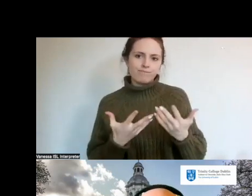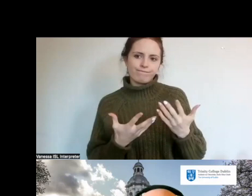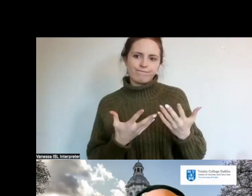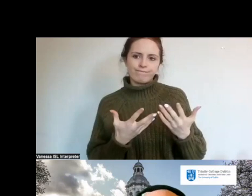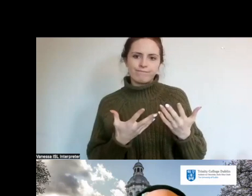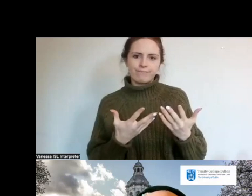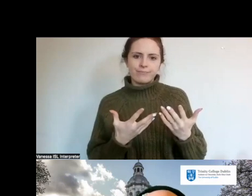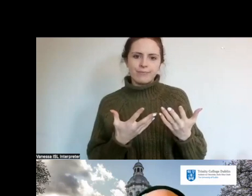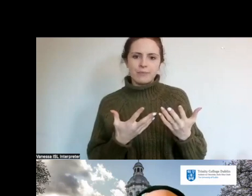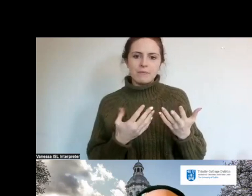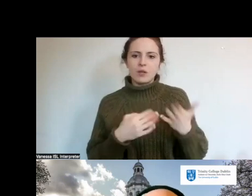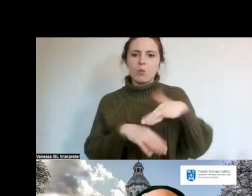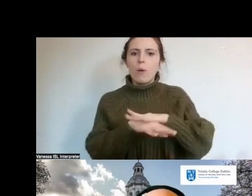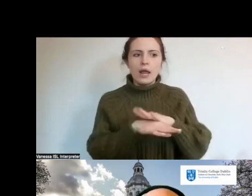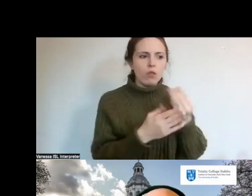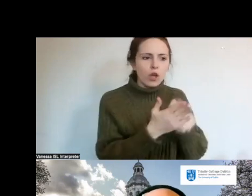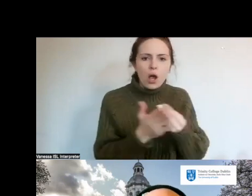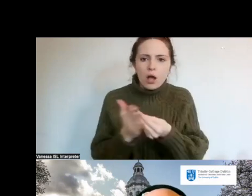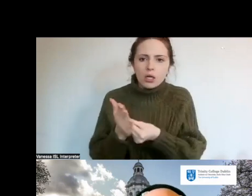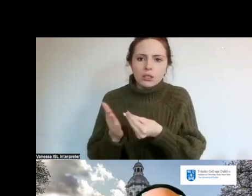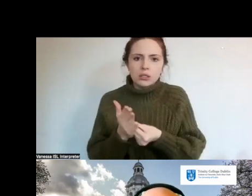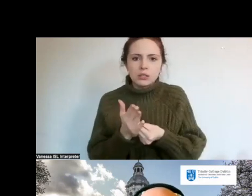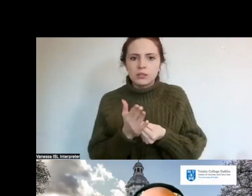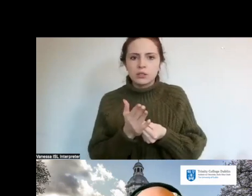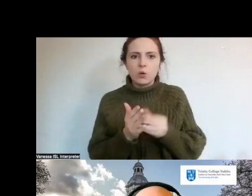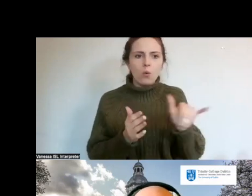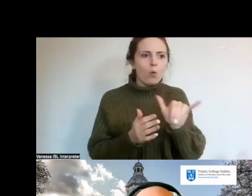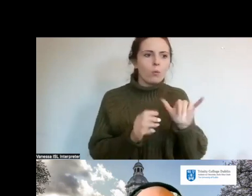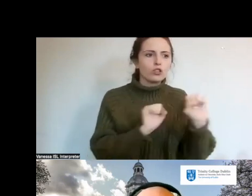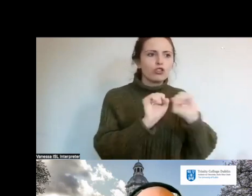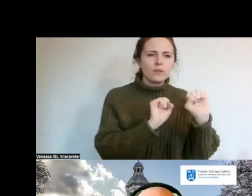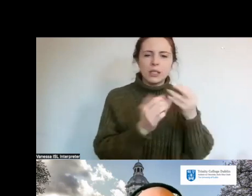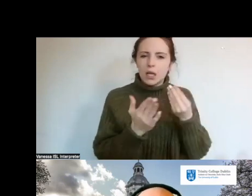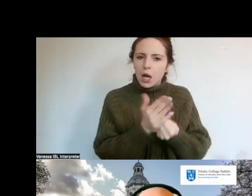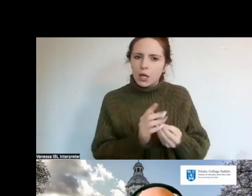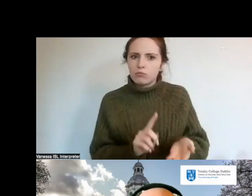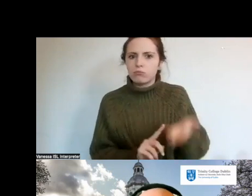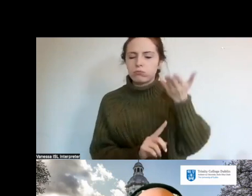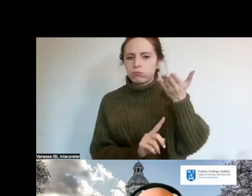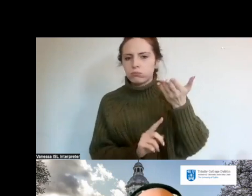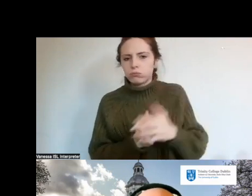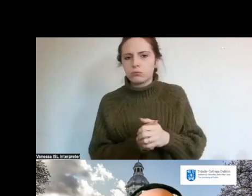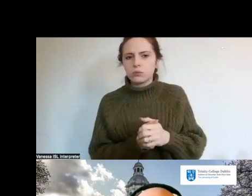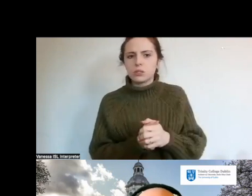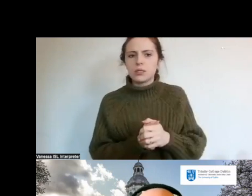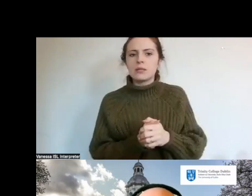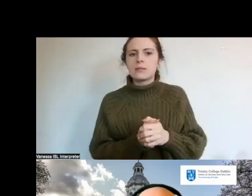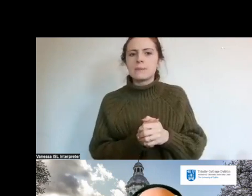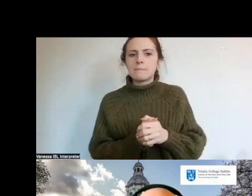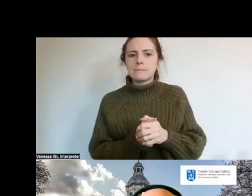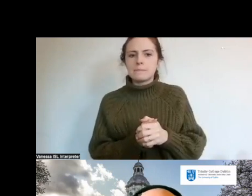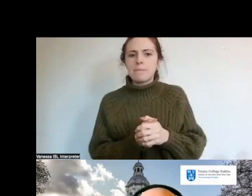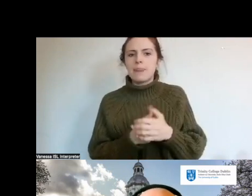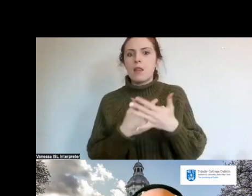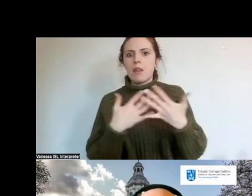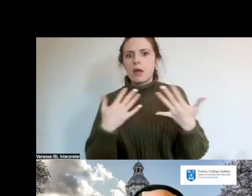where the most costly elements are in providing service for people with intellectual disability. And that was led by the fact that so much of the discussion in